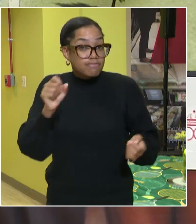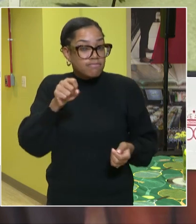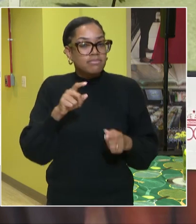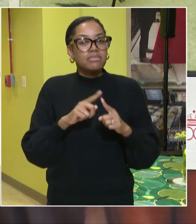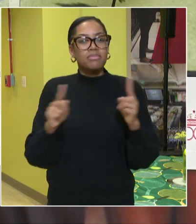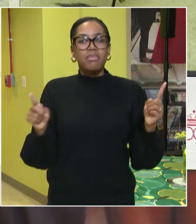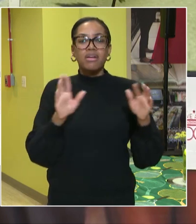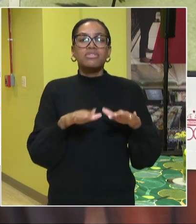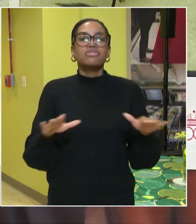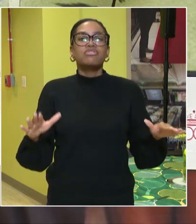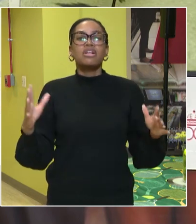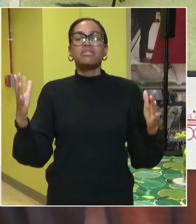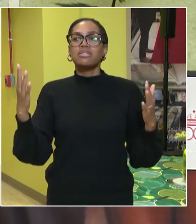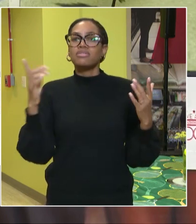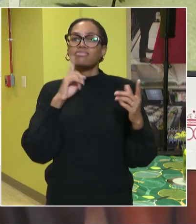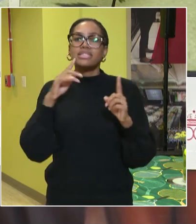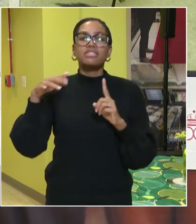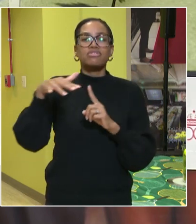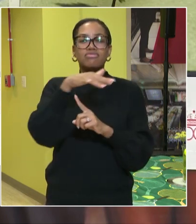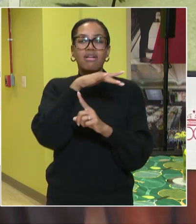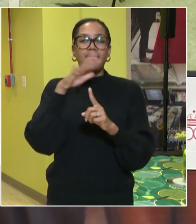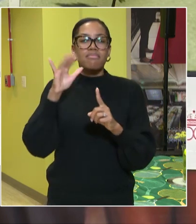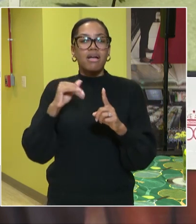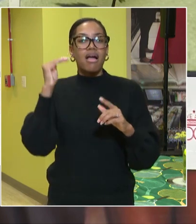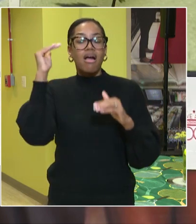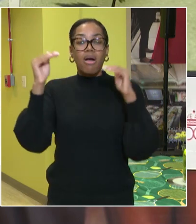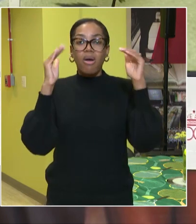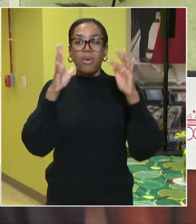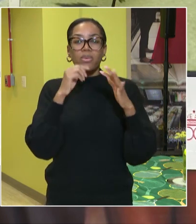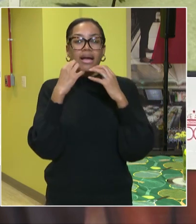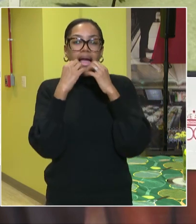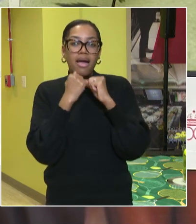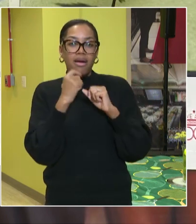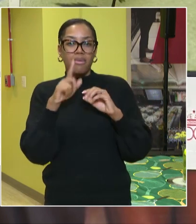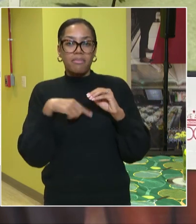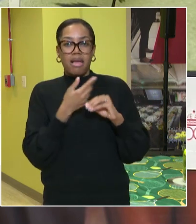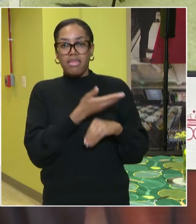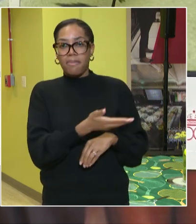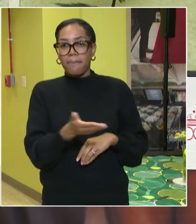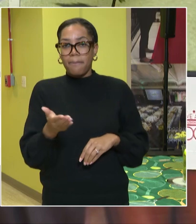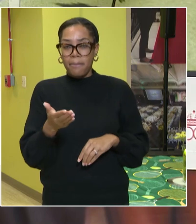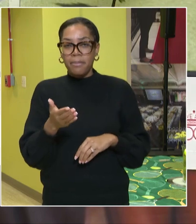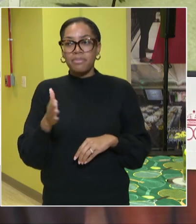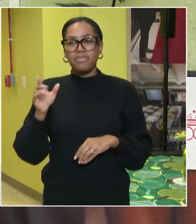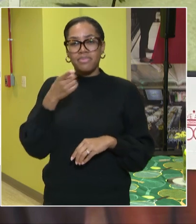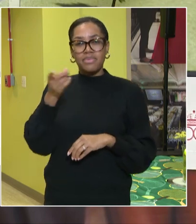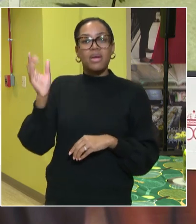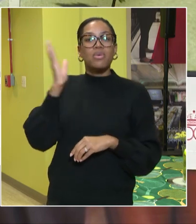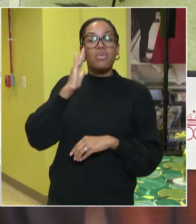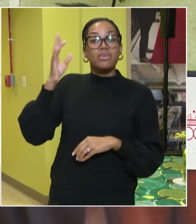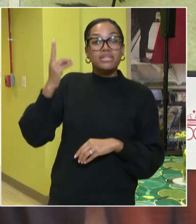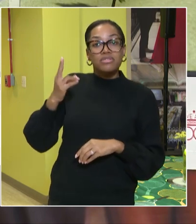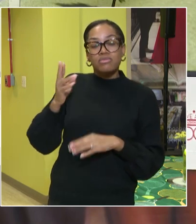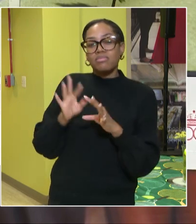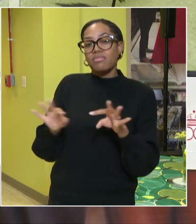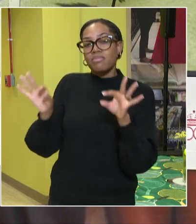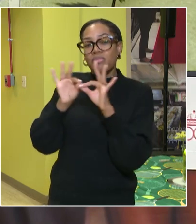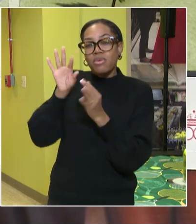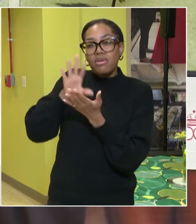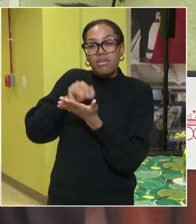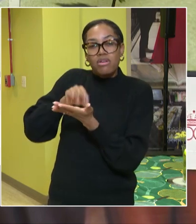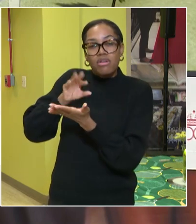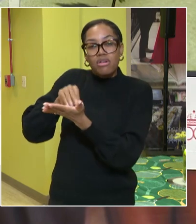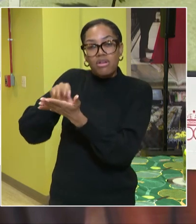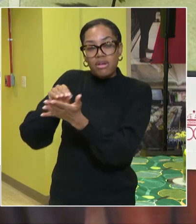by adults who care about them, who know how important their history is for how they develop and